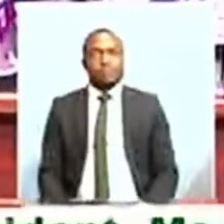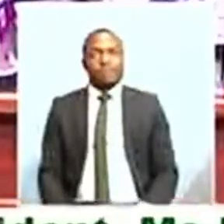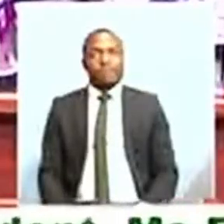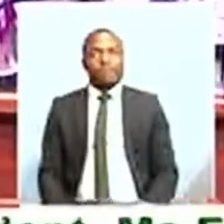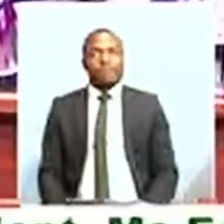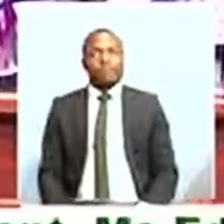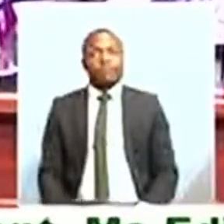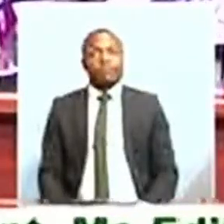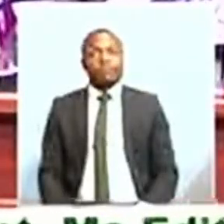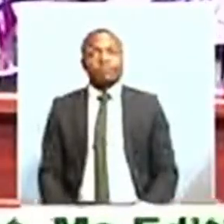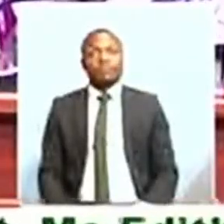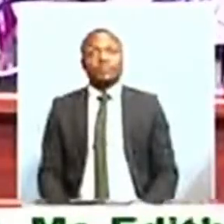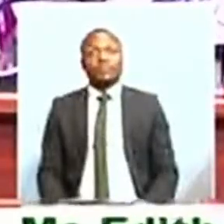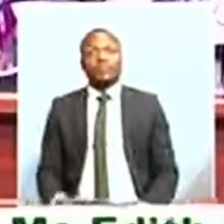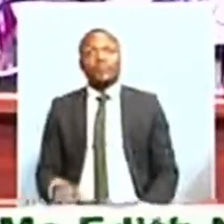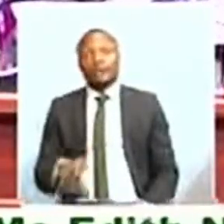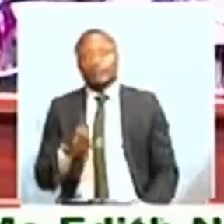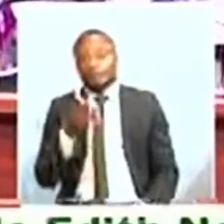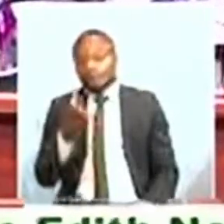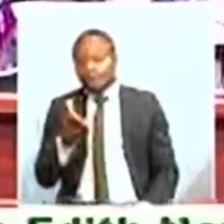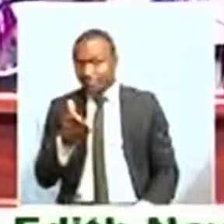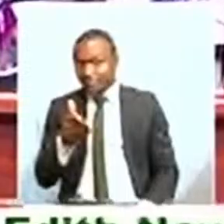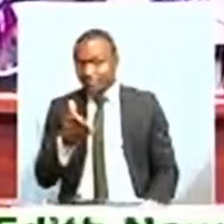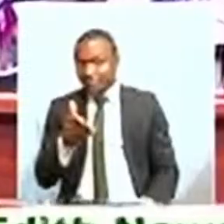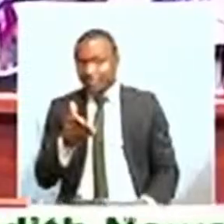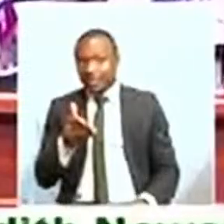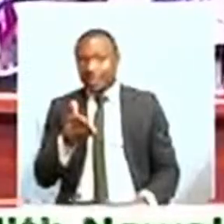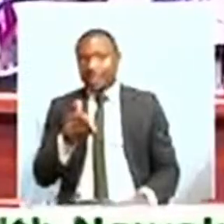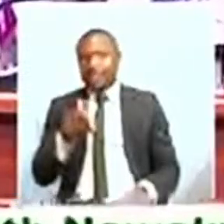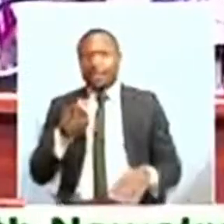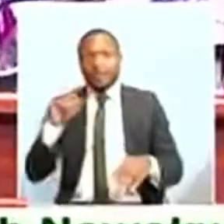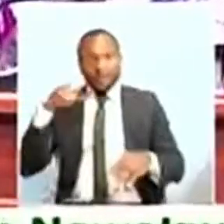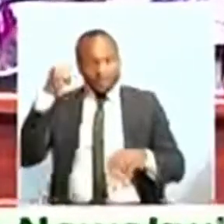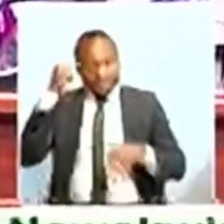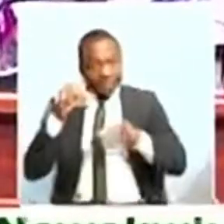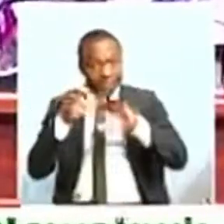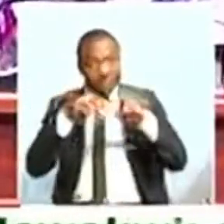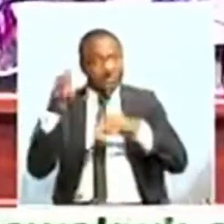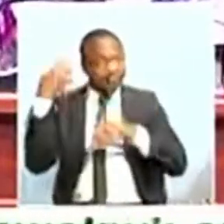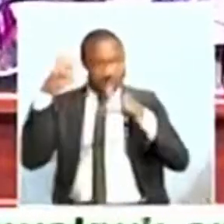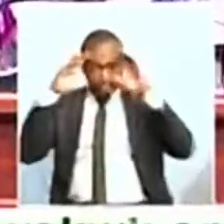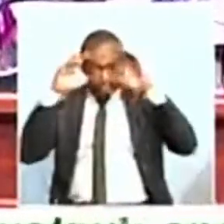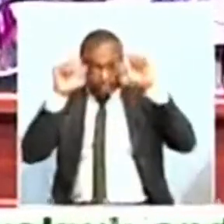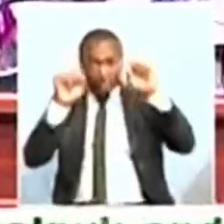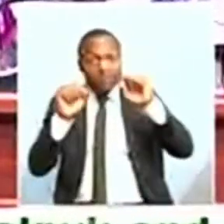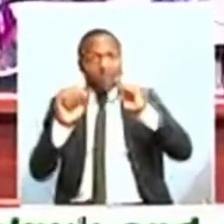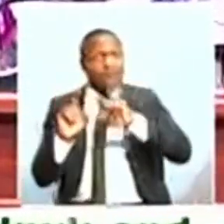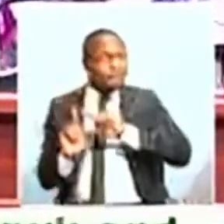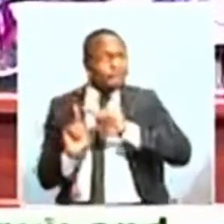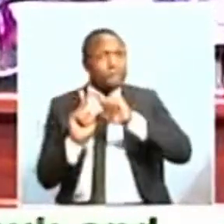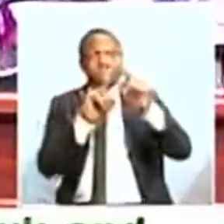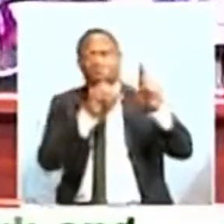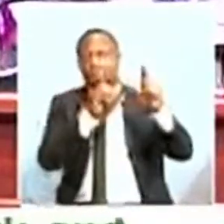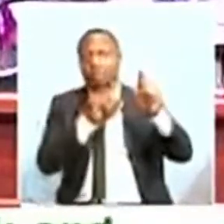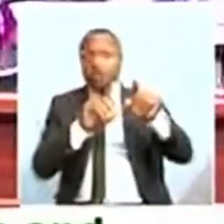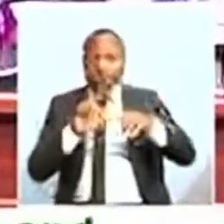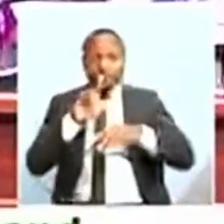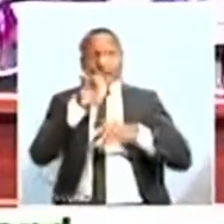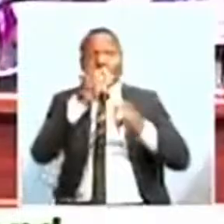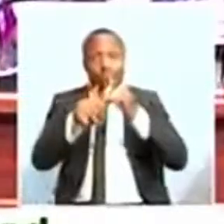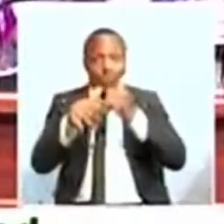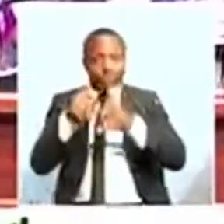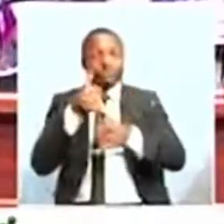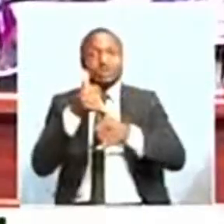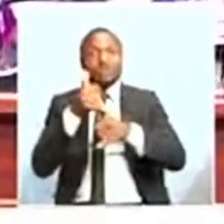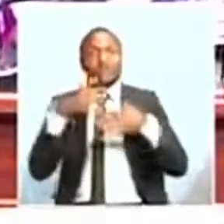The last appointment government made for the former president was for him to travel to Pretoria, South Africa on medical